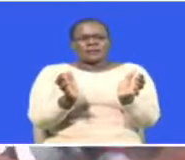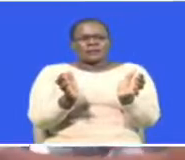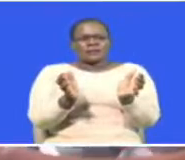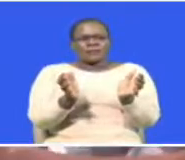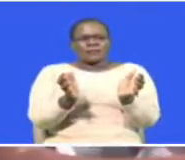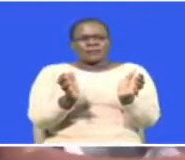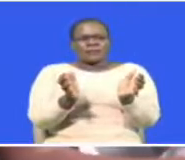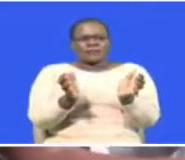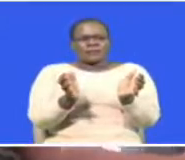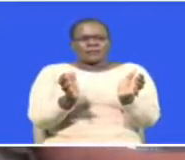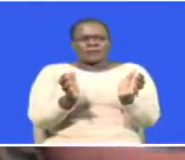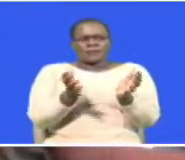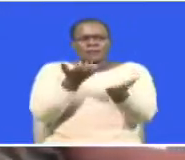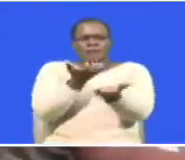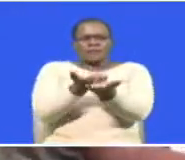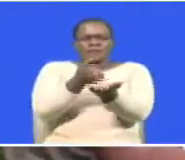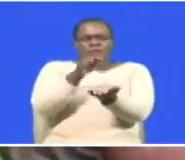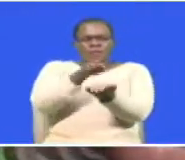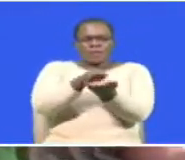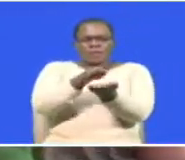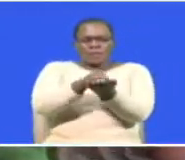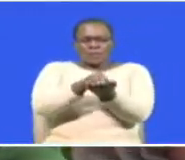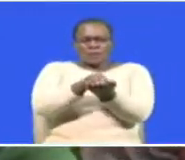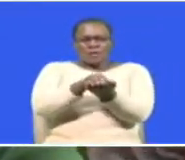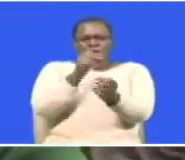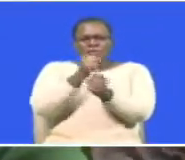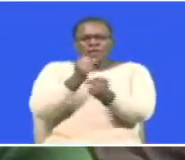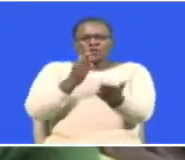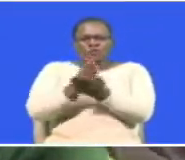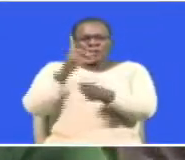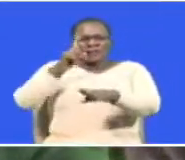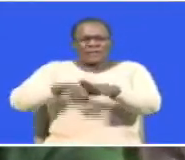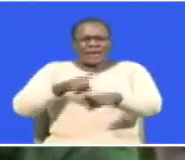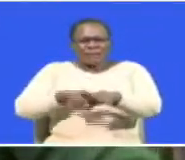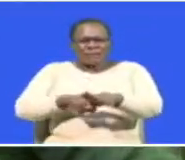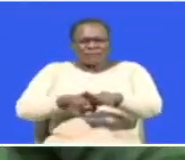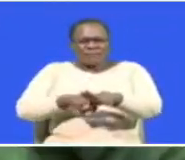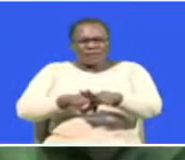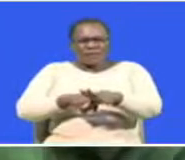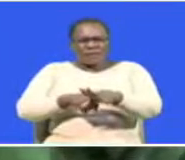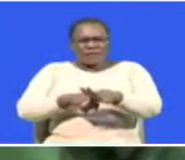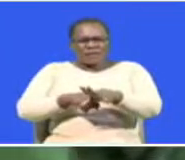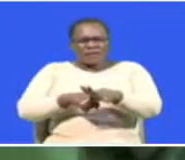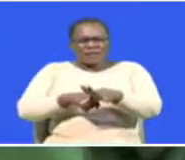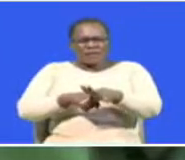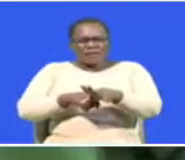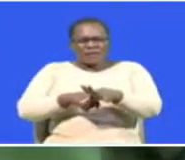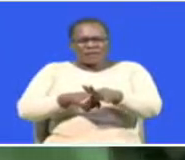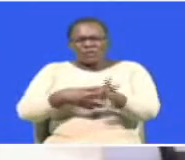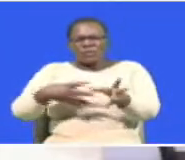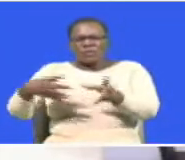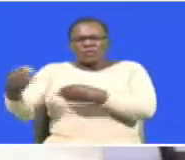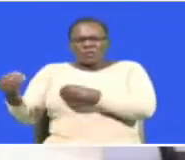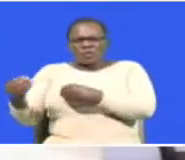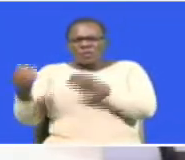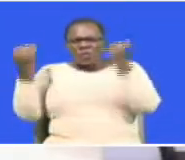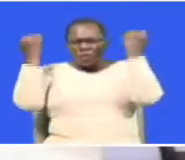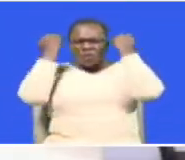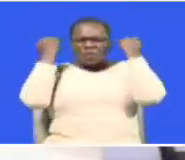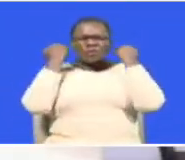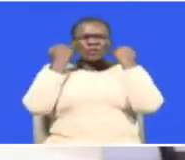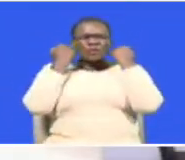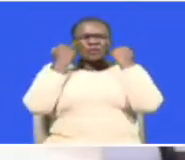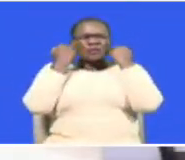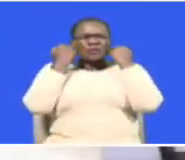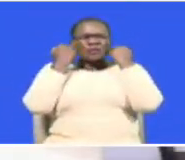to preserve that evidence to ensure that when we parade these people before the law of court, the law of courts,